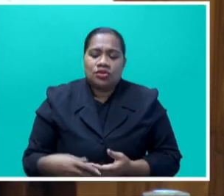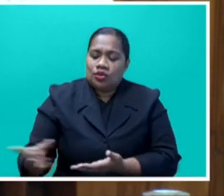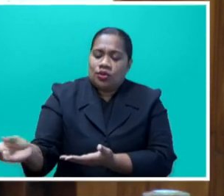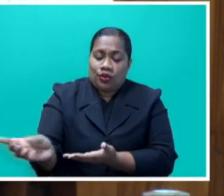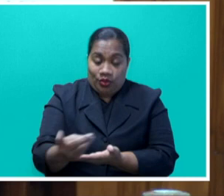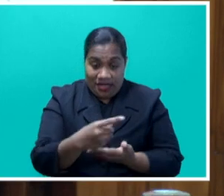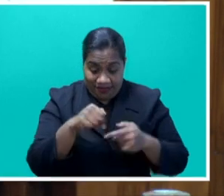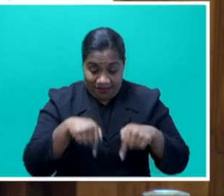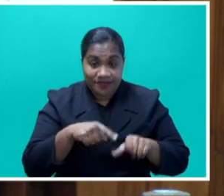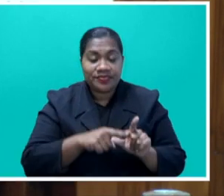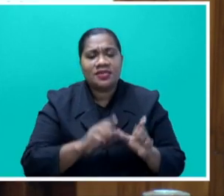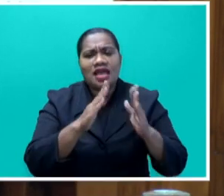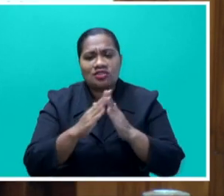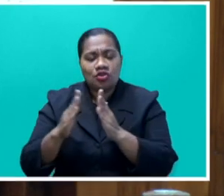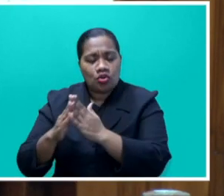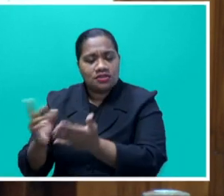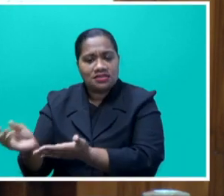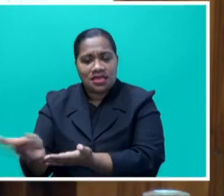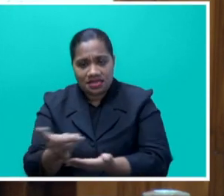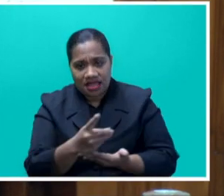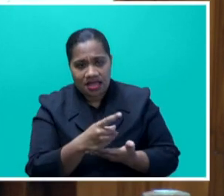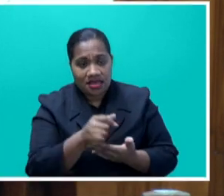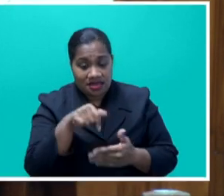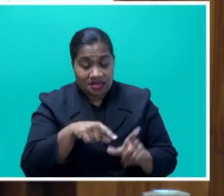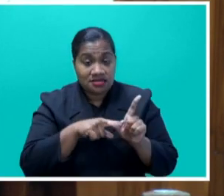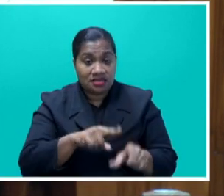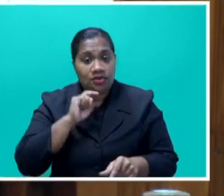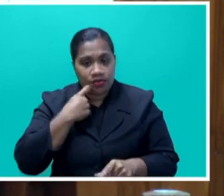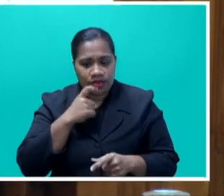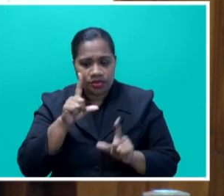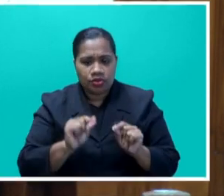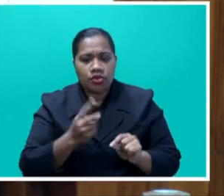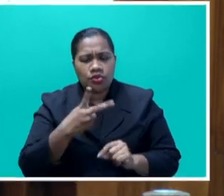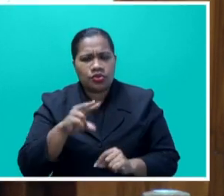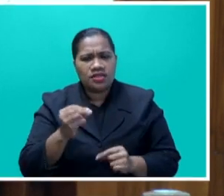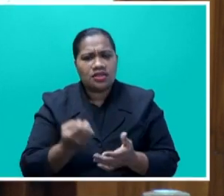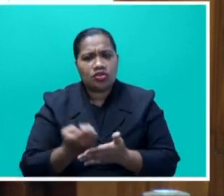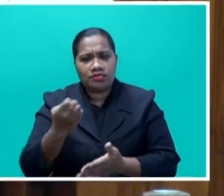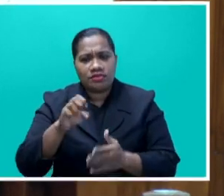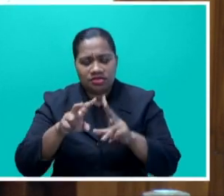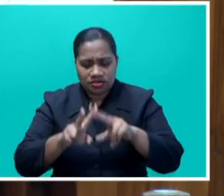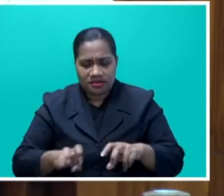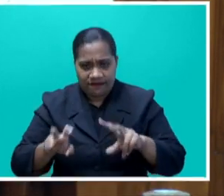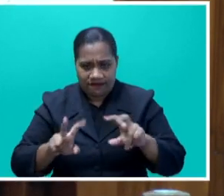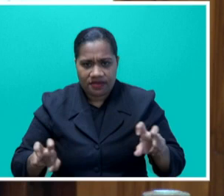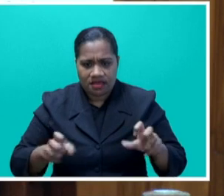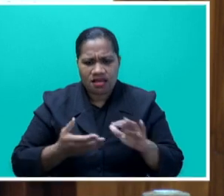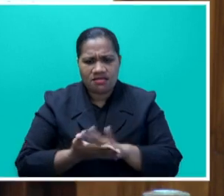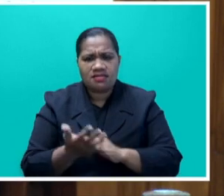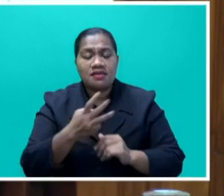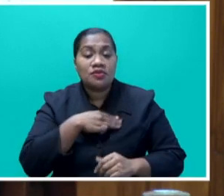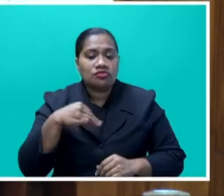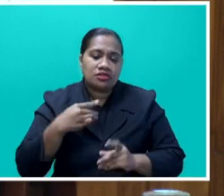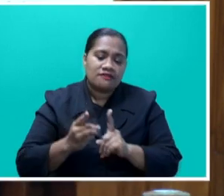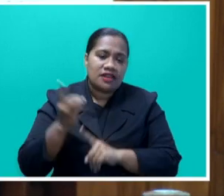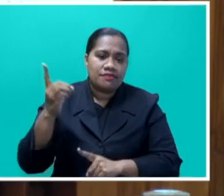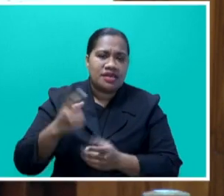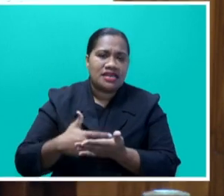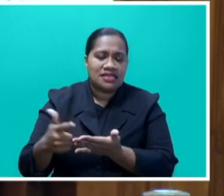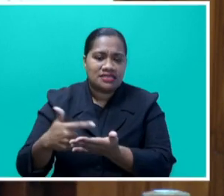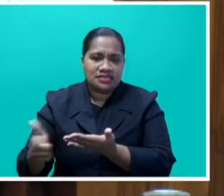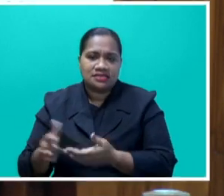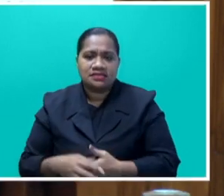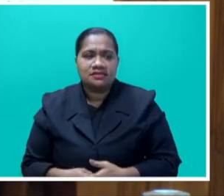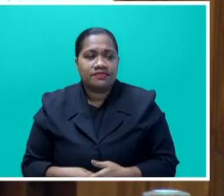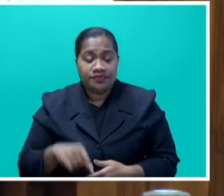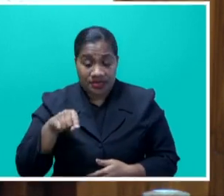the ministry will carry out socio-economic survey for 20 settlements under ministry's development leases. This will be followed by similar